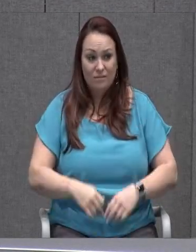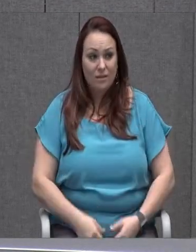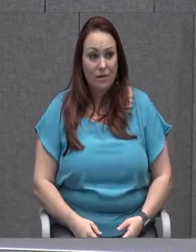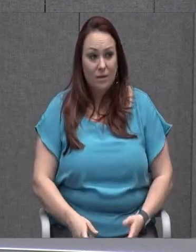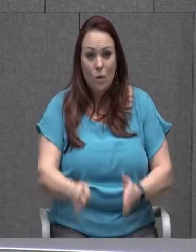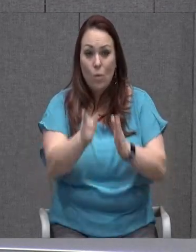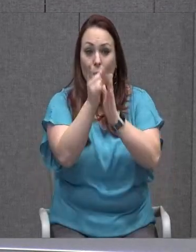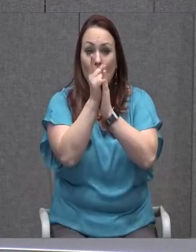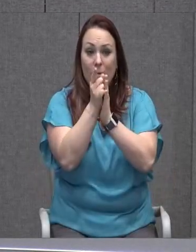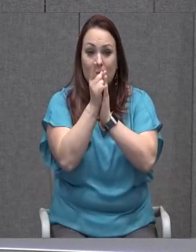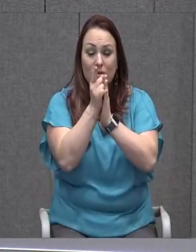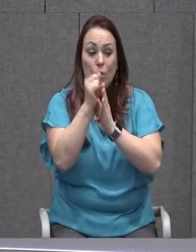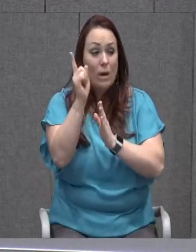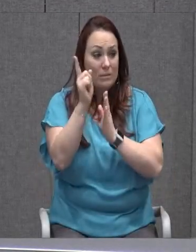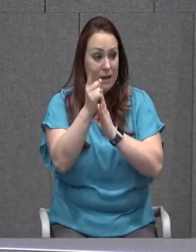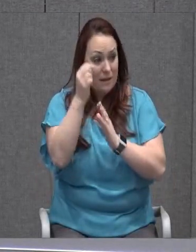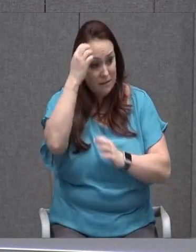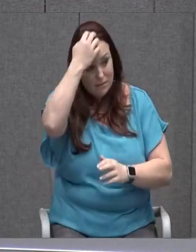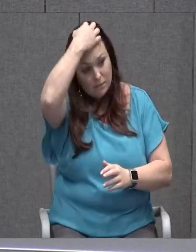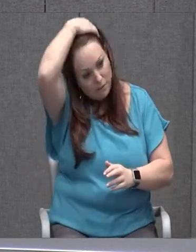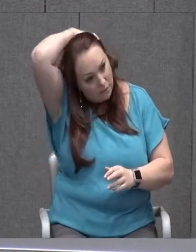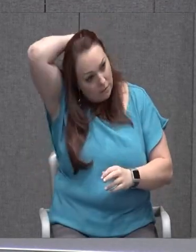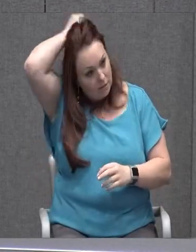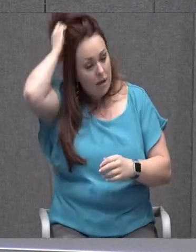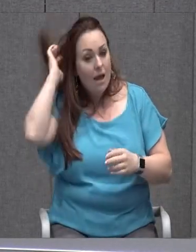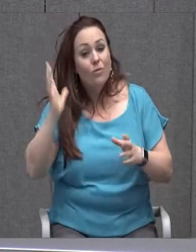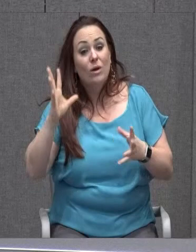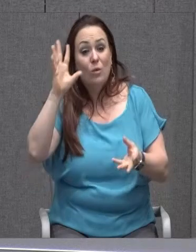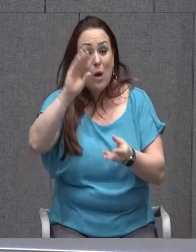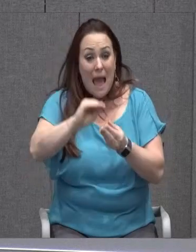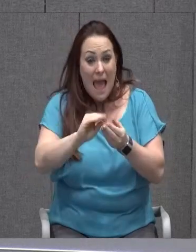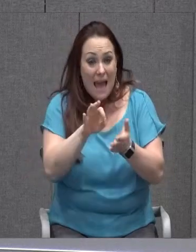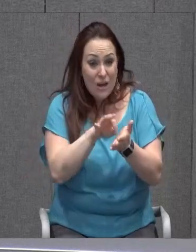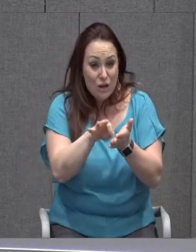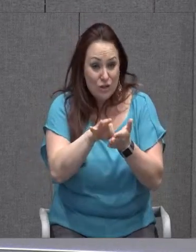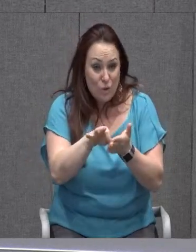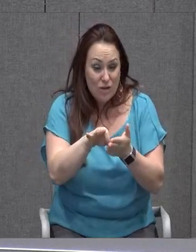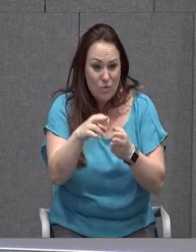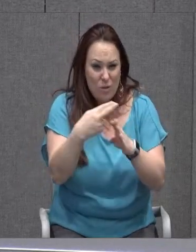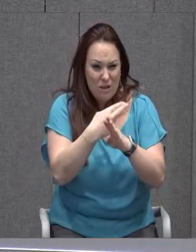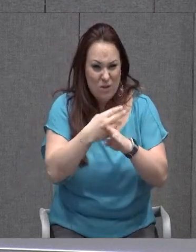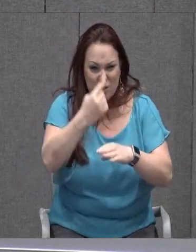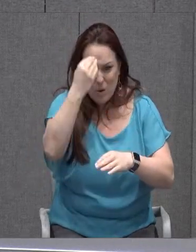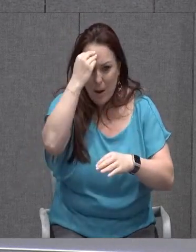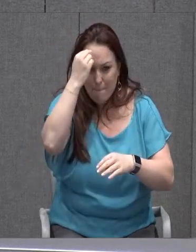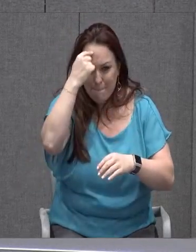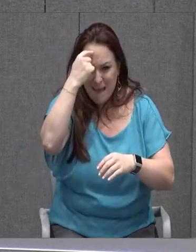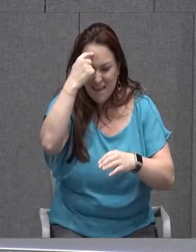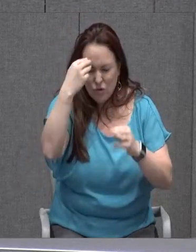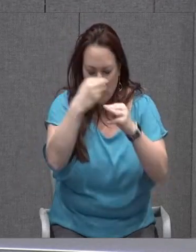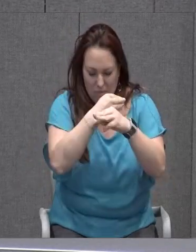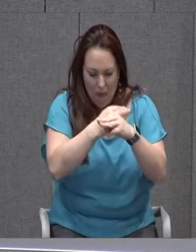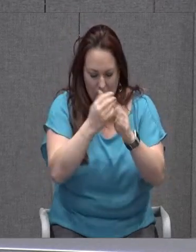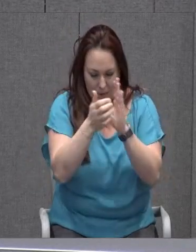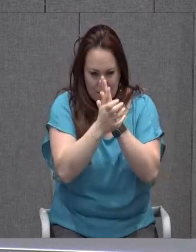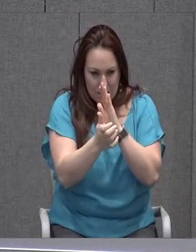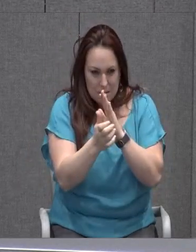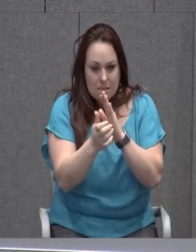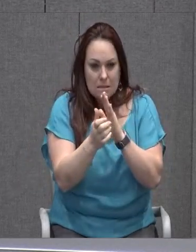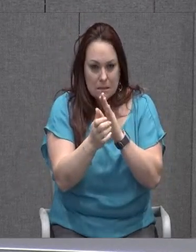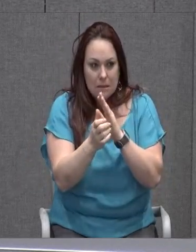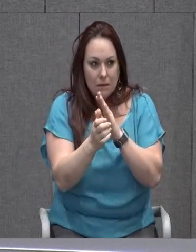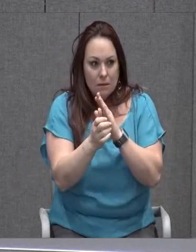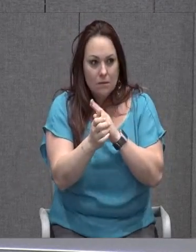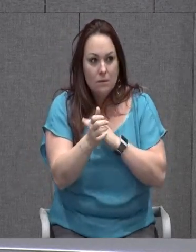for 1 minute, un minuto, and we're going to add up our scores. We're going to use our math skills, our mental math skills. All right. Y vamos a